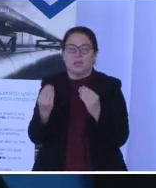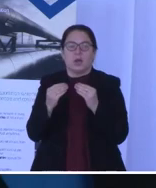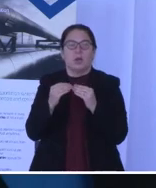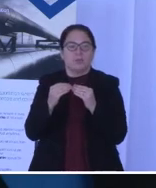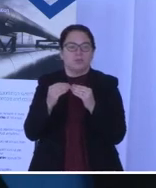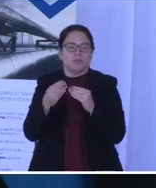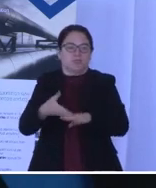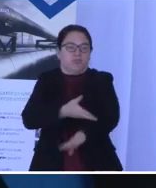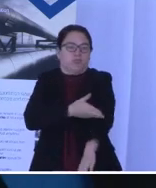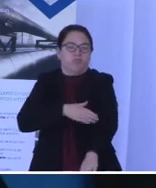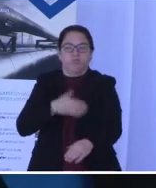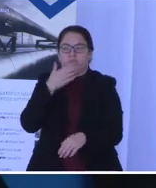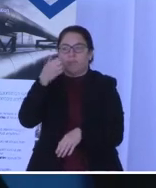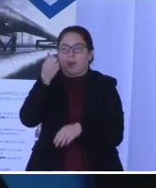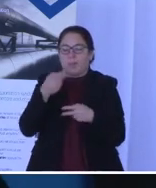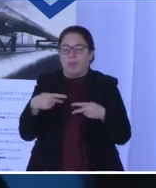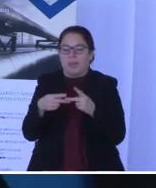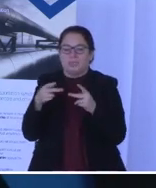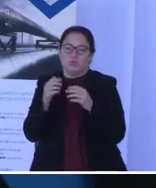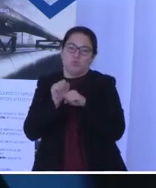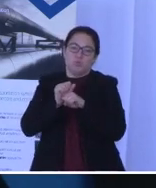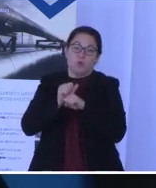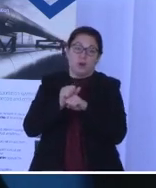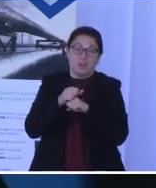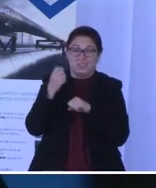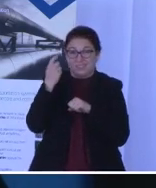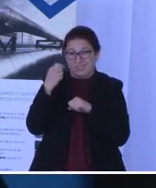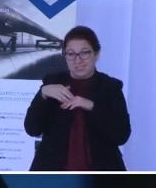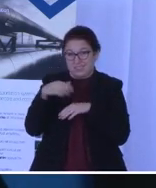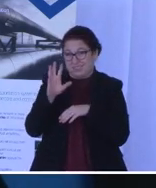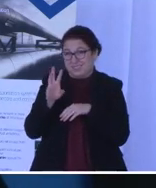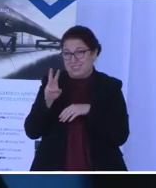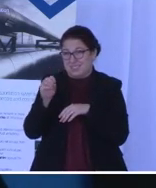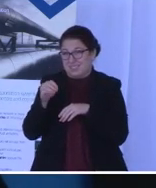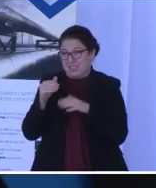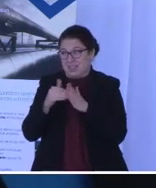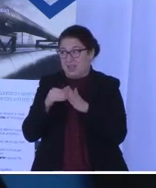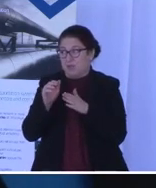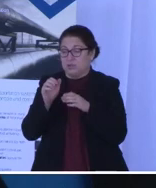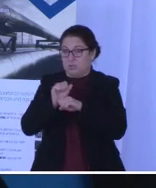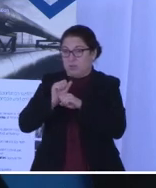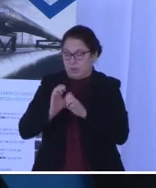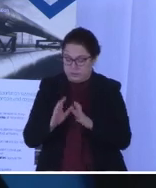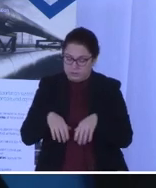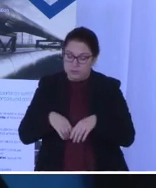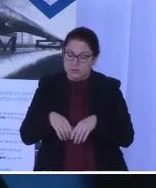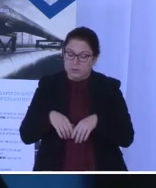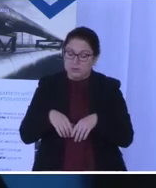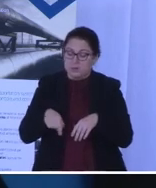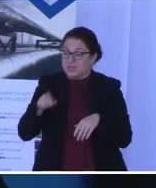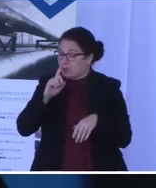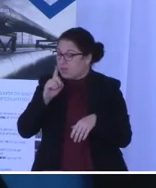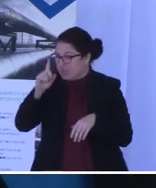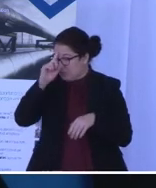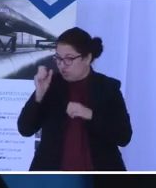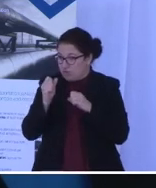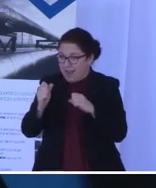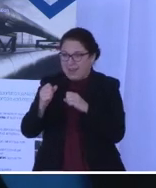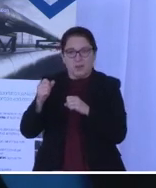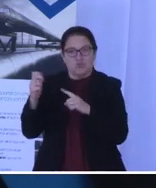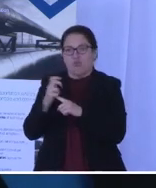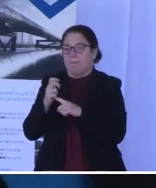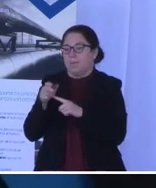than 60,000 employees. The TSA strategy he championed and his